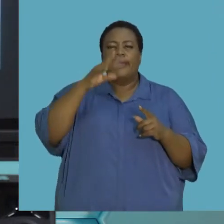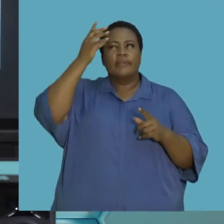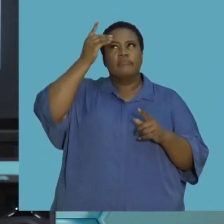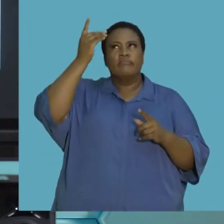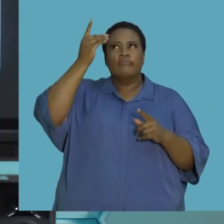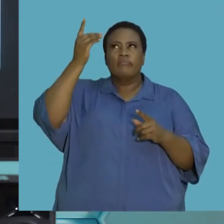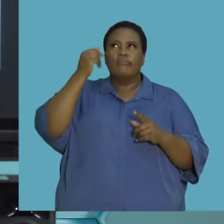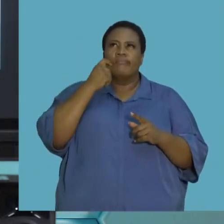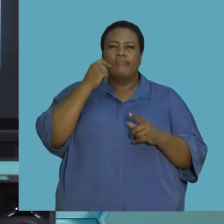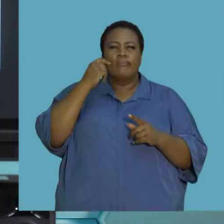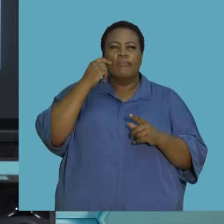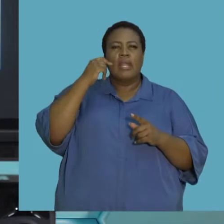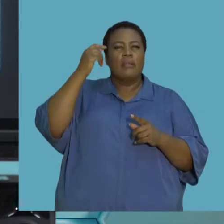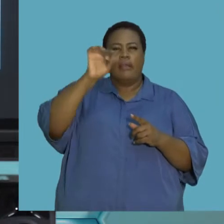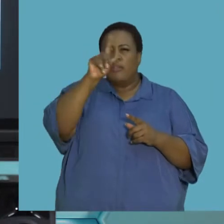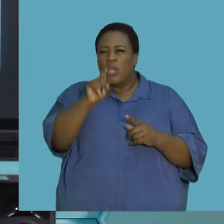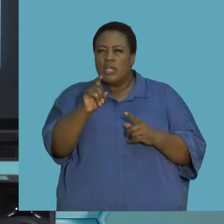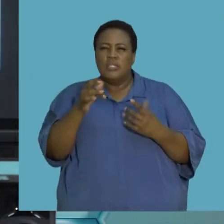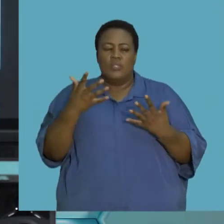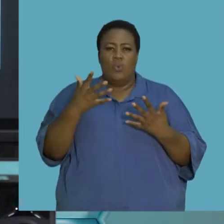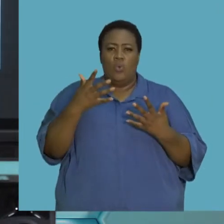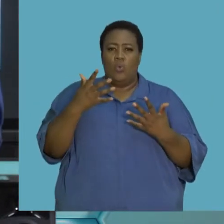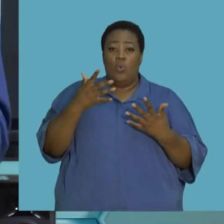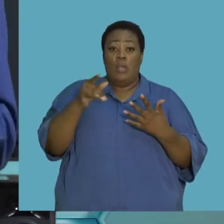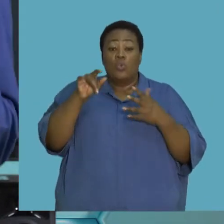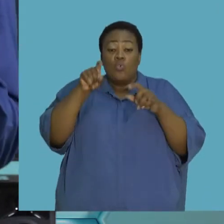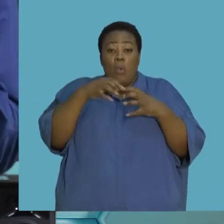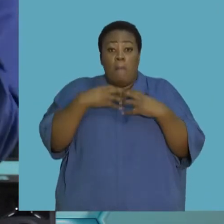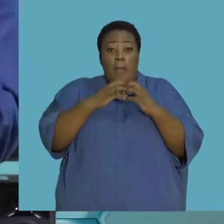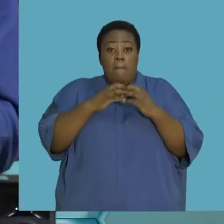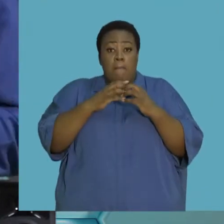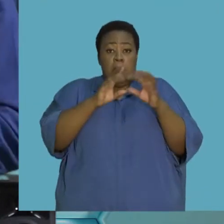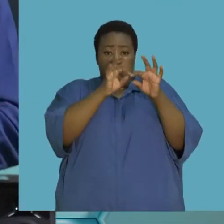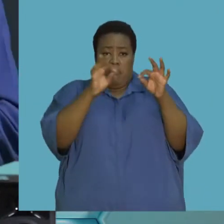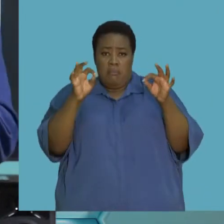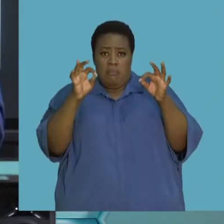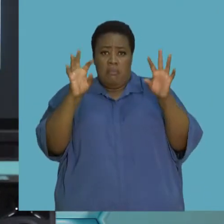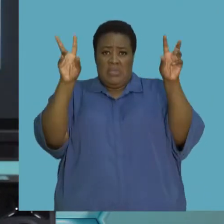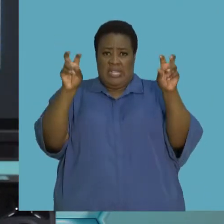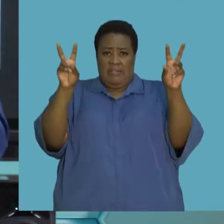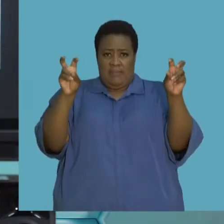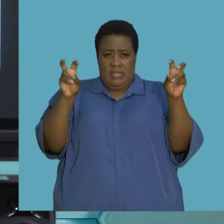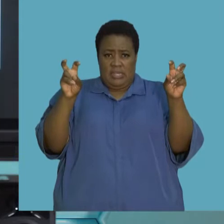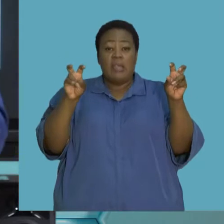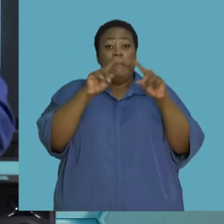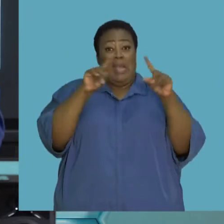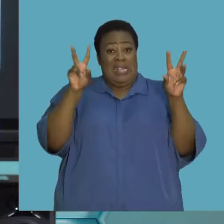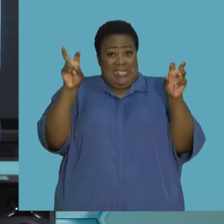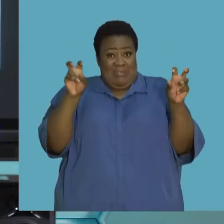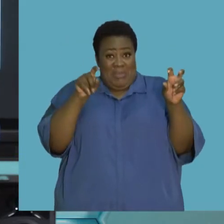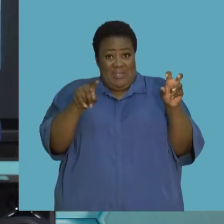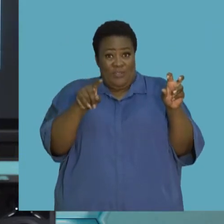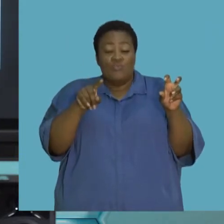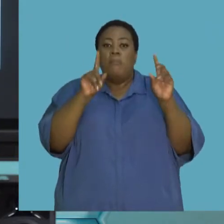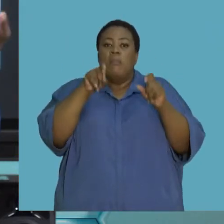you think would happen? So you make a statement, and that statement needs to be tested through carrying out an